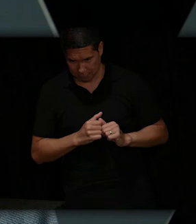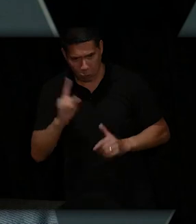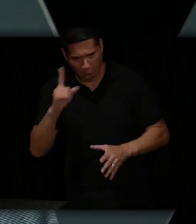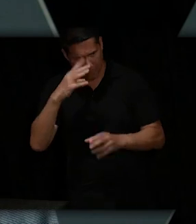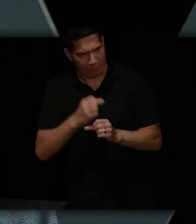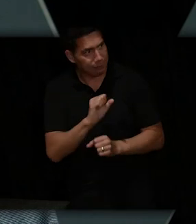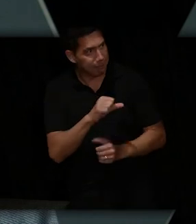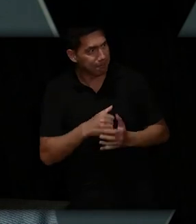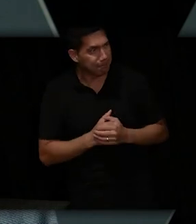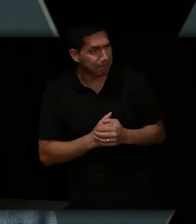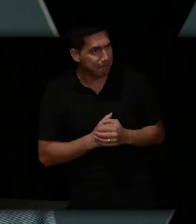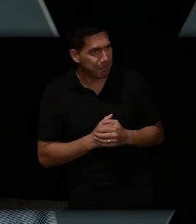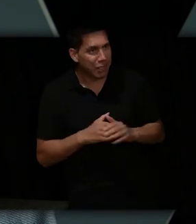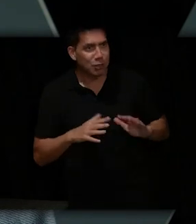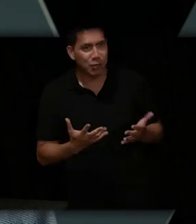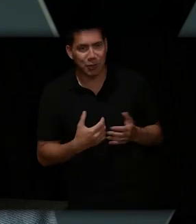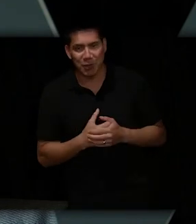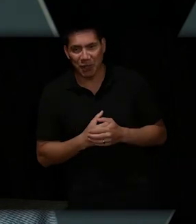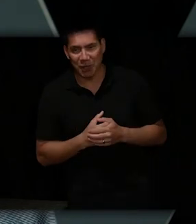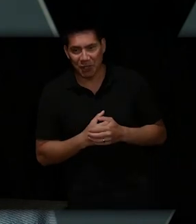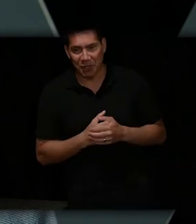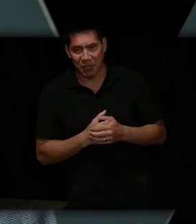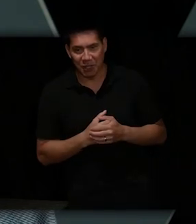Okay. And Seth Meyers, by the way,